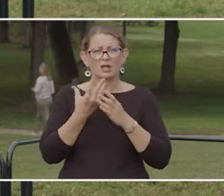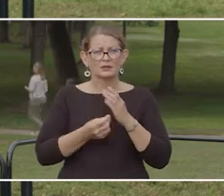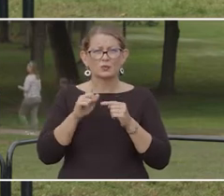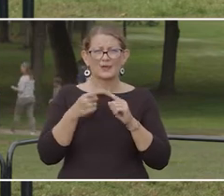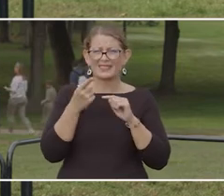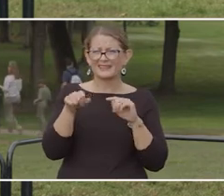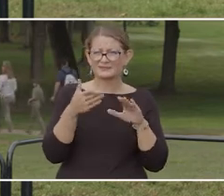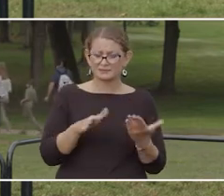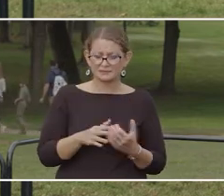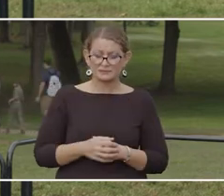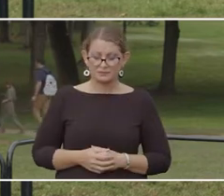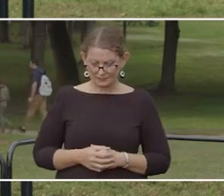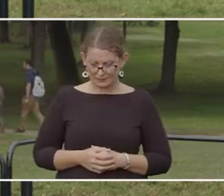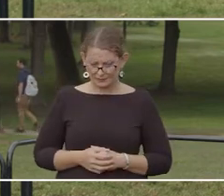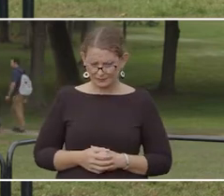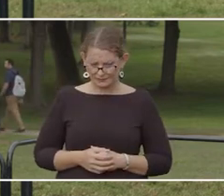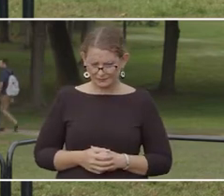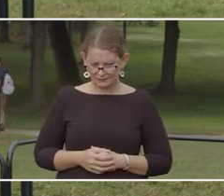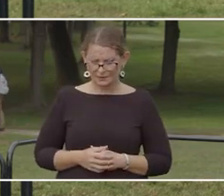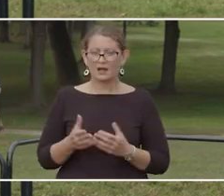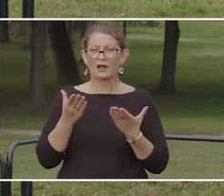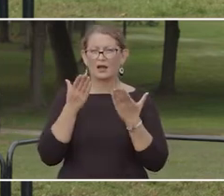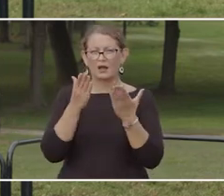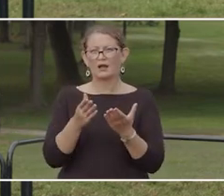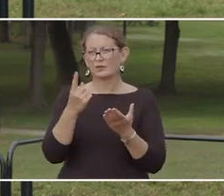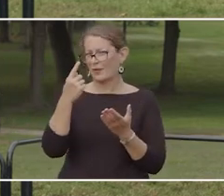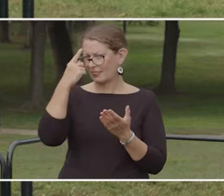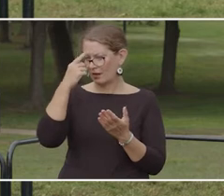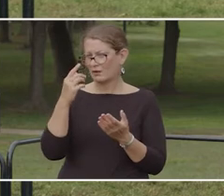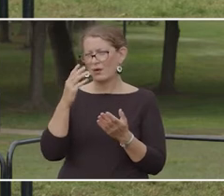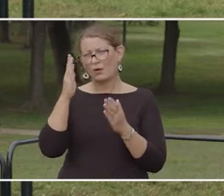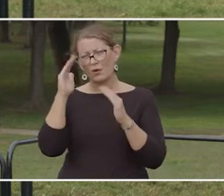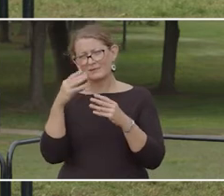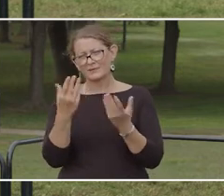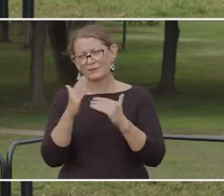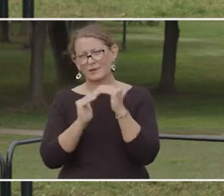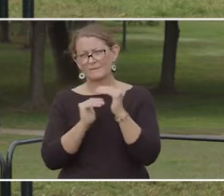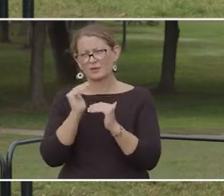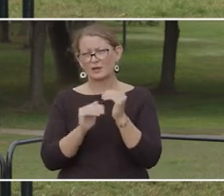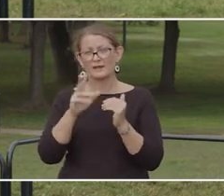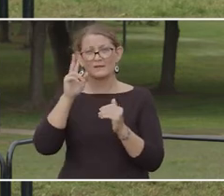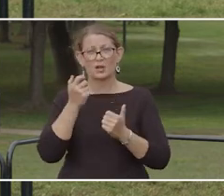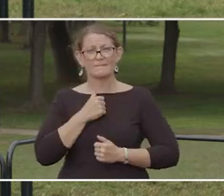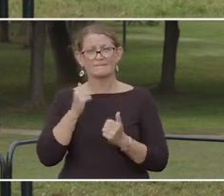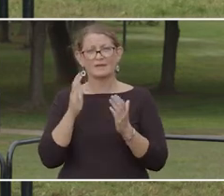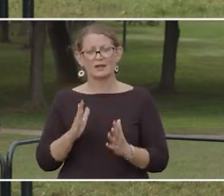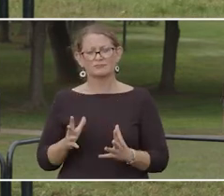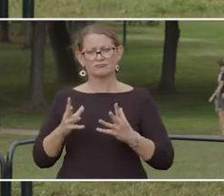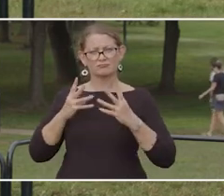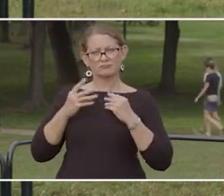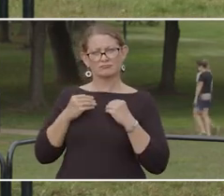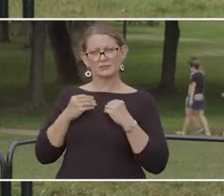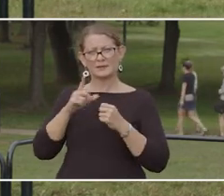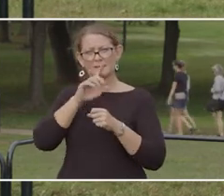I offer you this thought, which I hope will bring you some comfort. Our Vietnam veterans took upon themselves